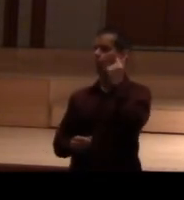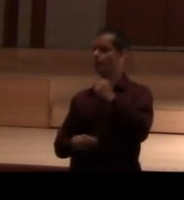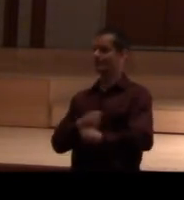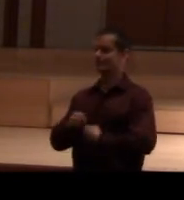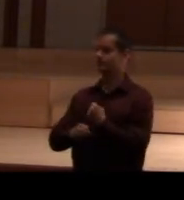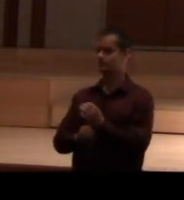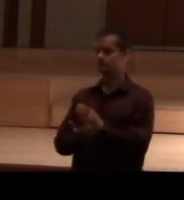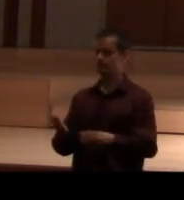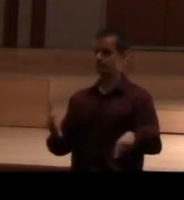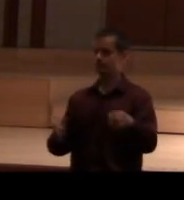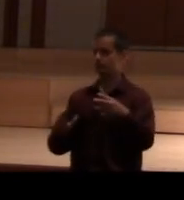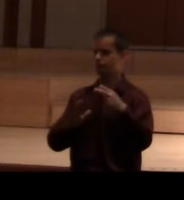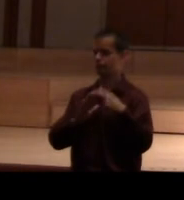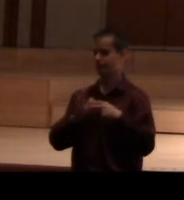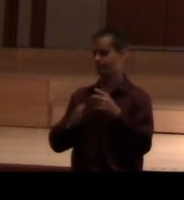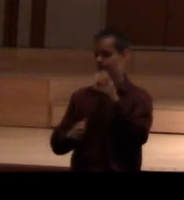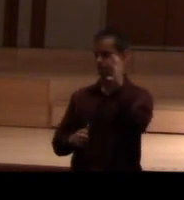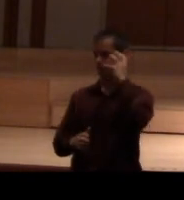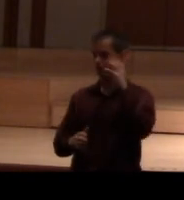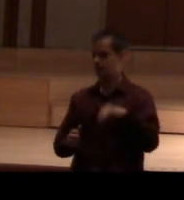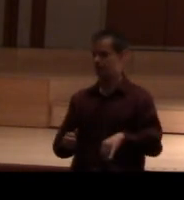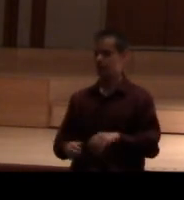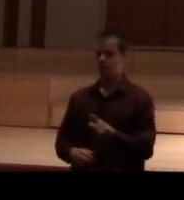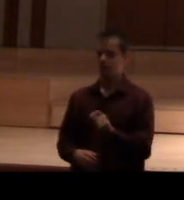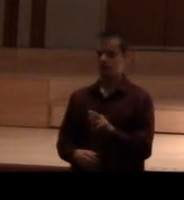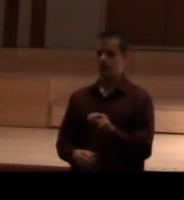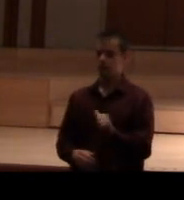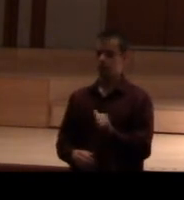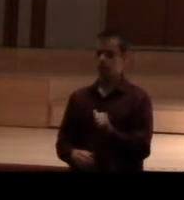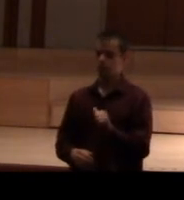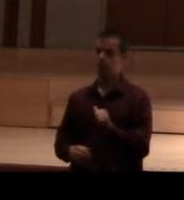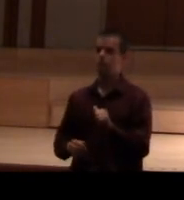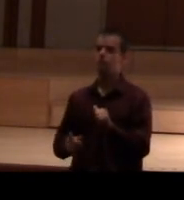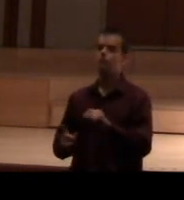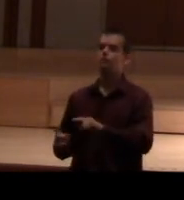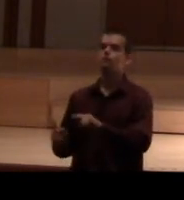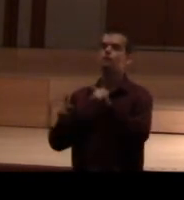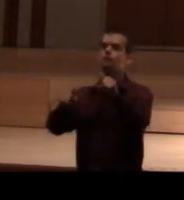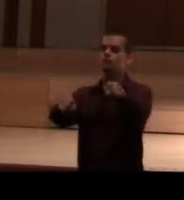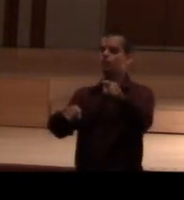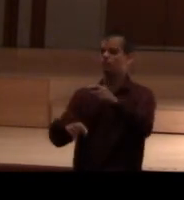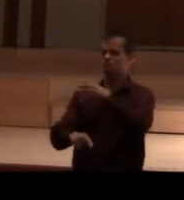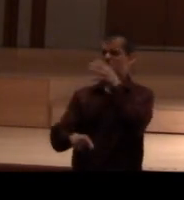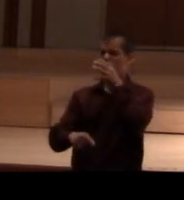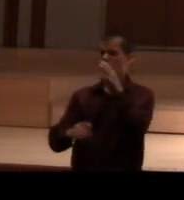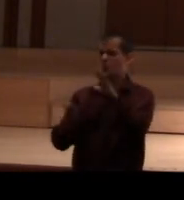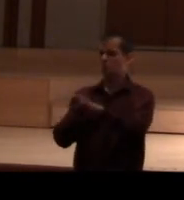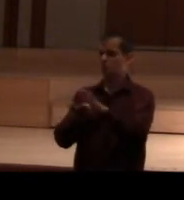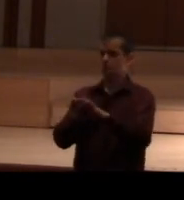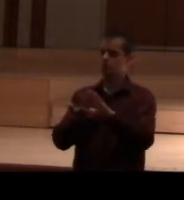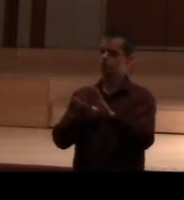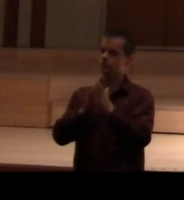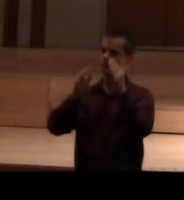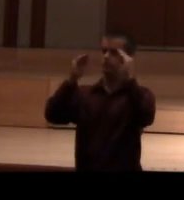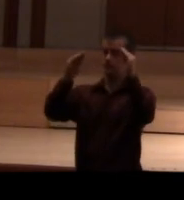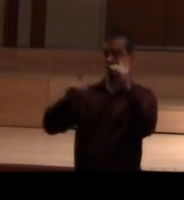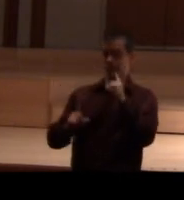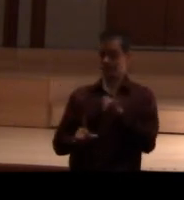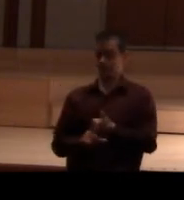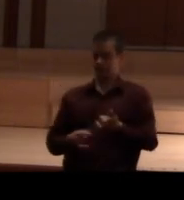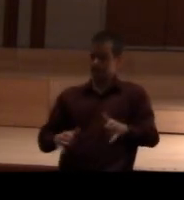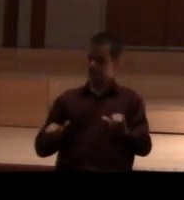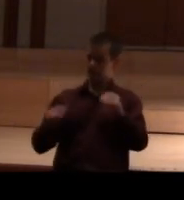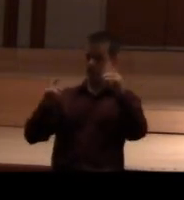big Little House devotees like me, Laura Ingalls Wilder actually goes to teach this rural country school, and she's actually still a teenager